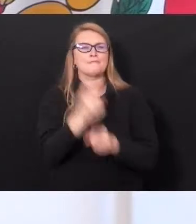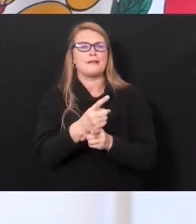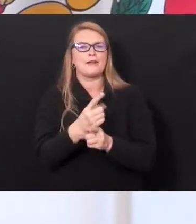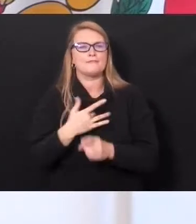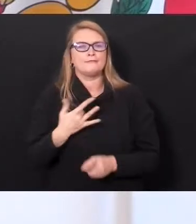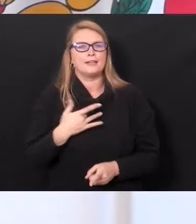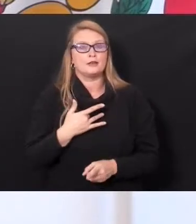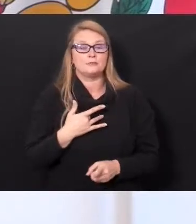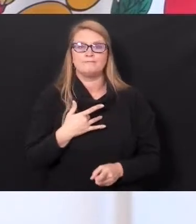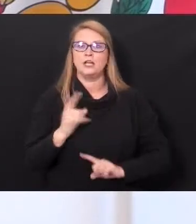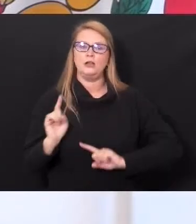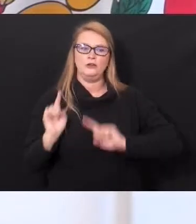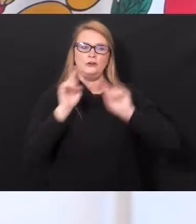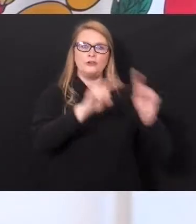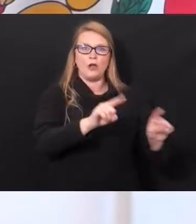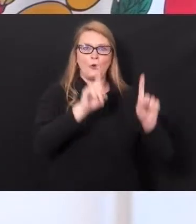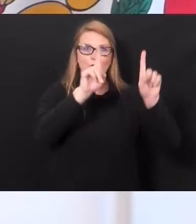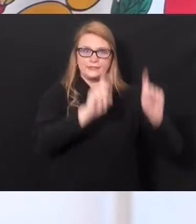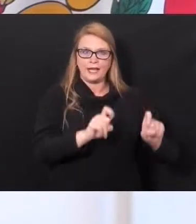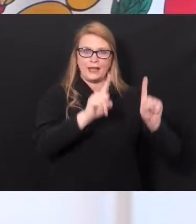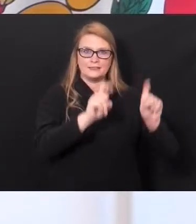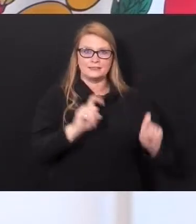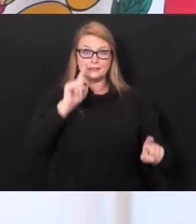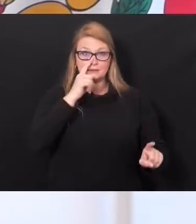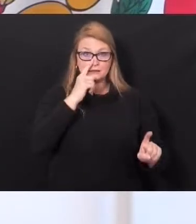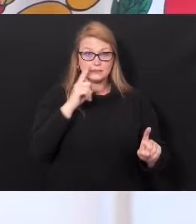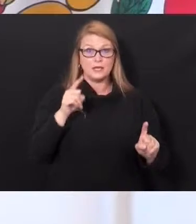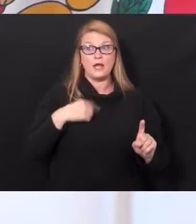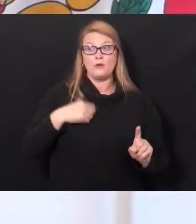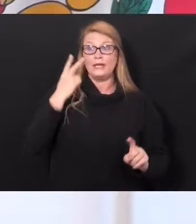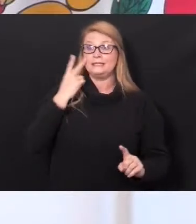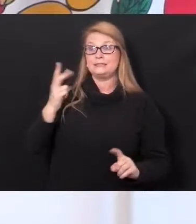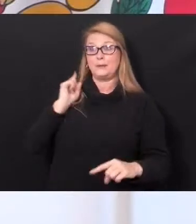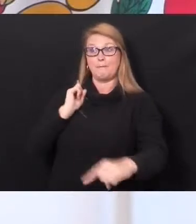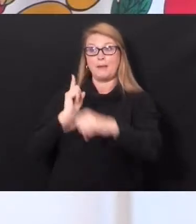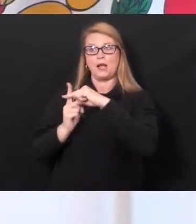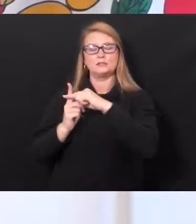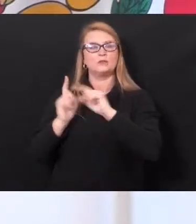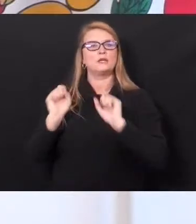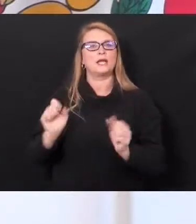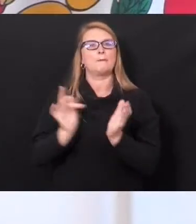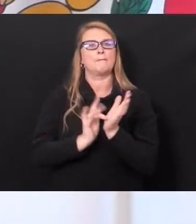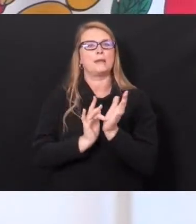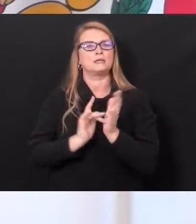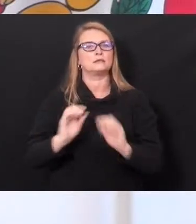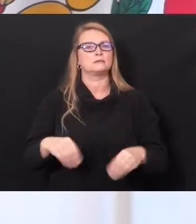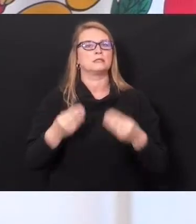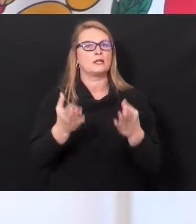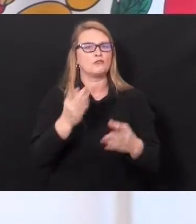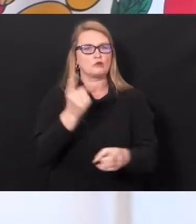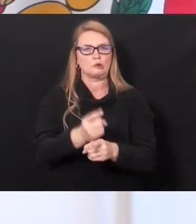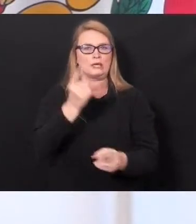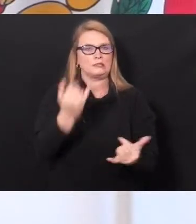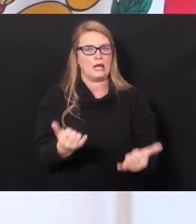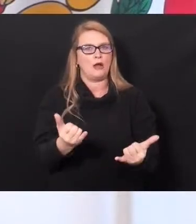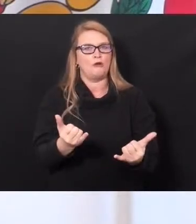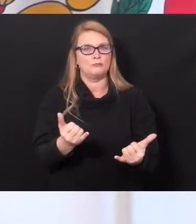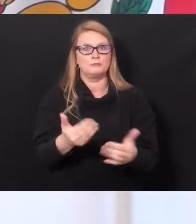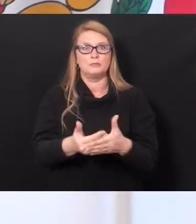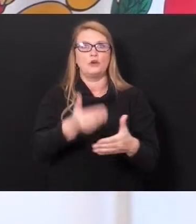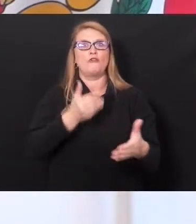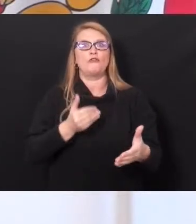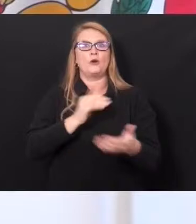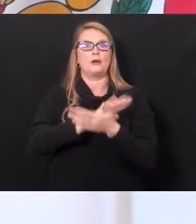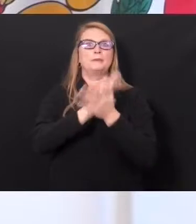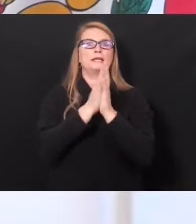you'll go get a test, and if we were to find out that you're positive and we can get you these antibodies before things get really